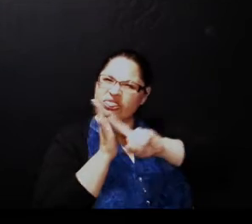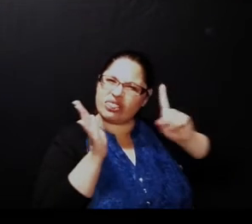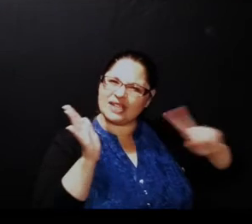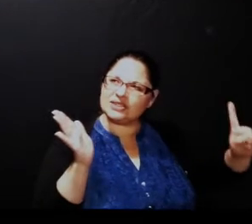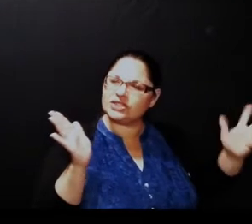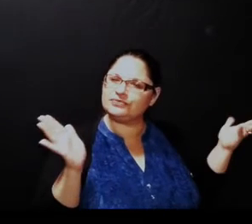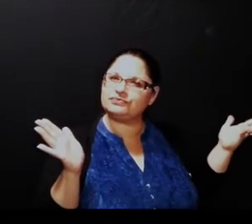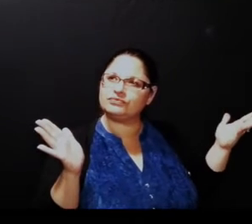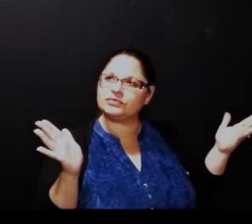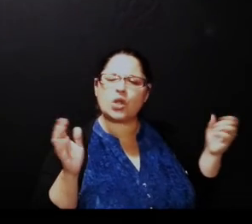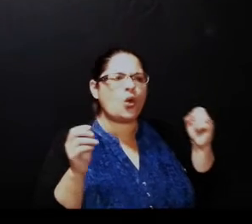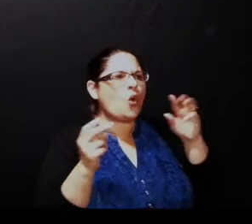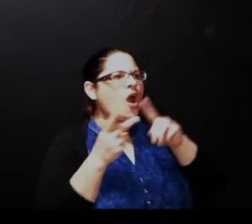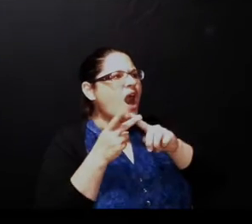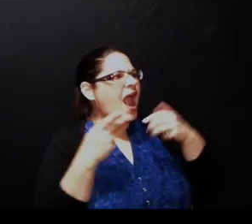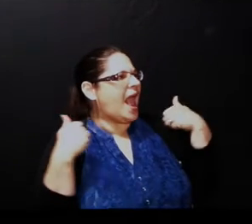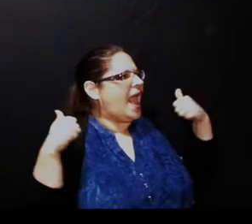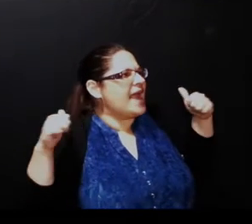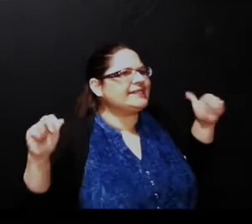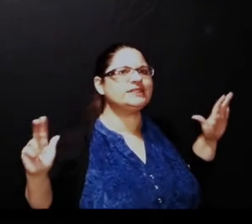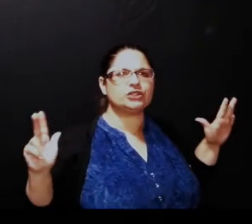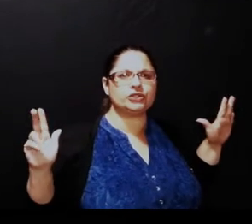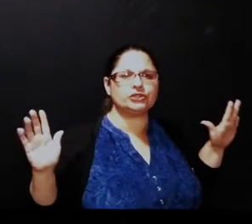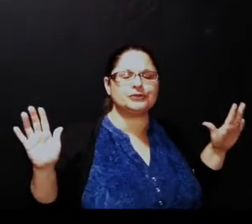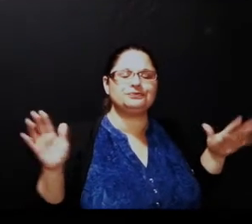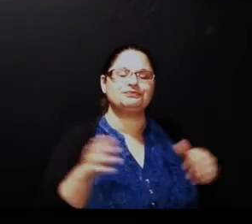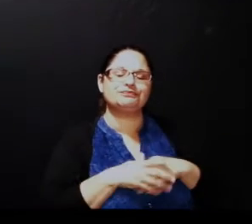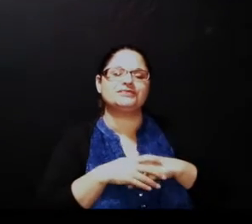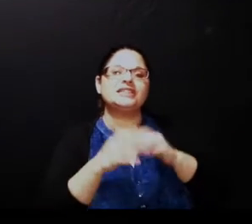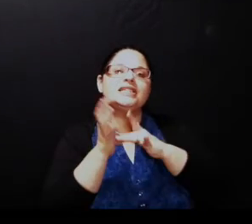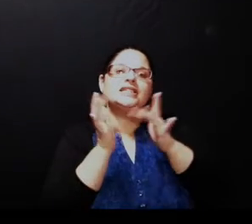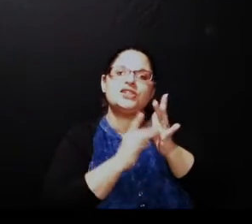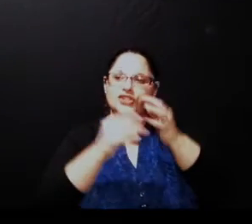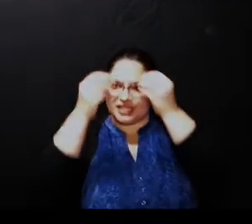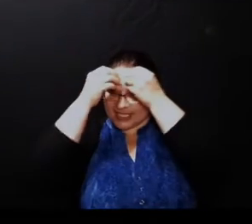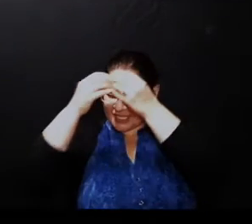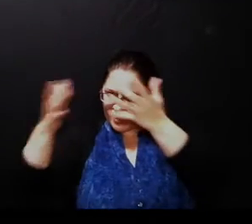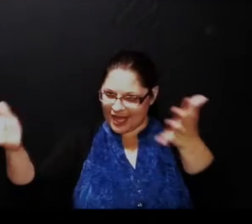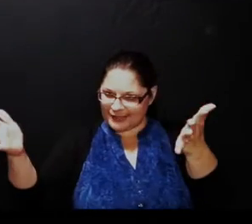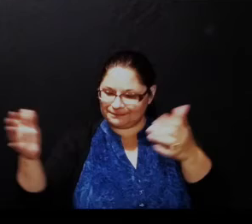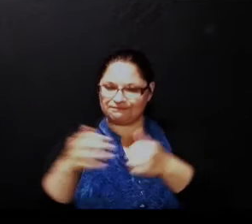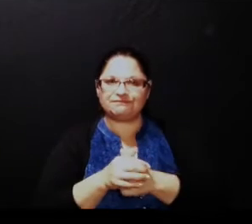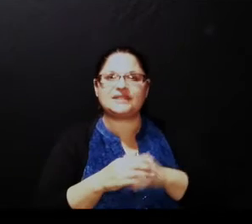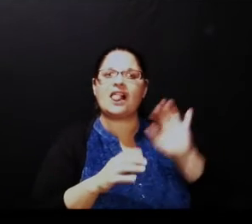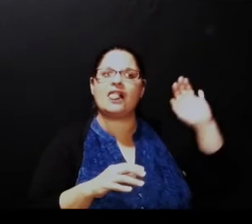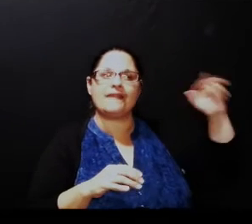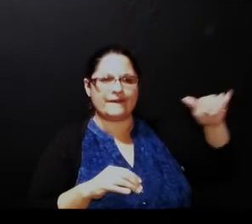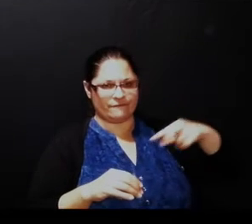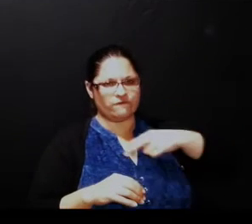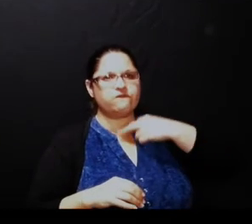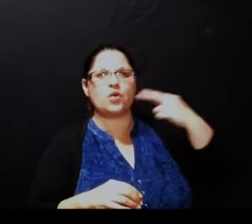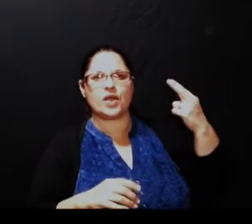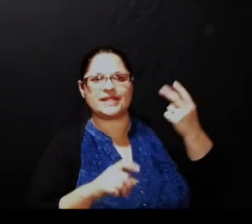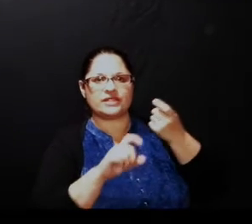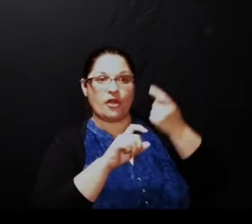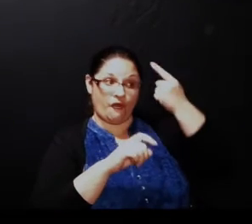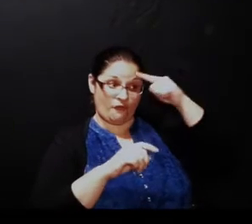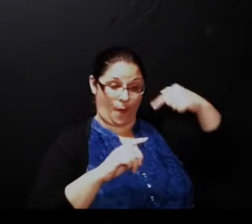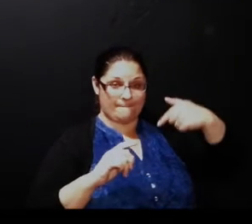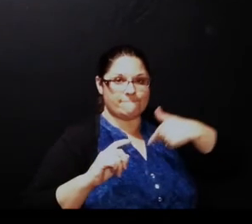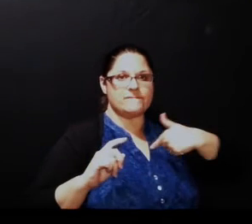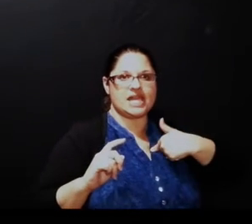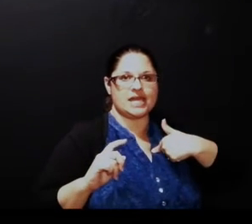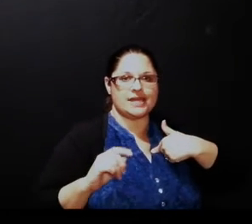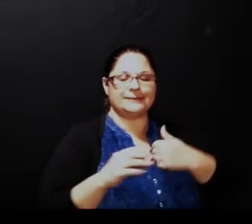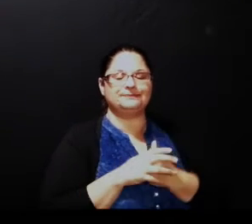voice came not because of me, but for your sakes. Now is the judgment of this world. Now shall the prince of this world